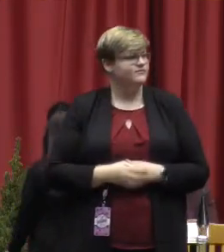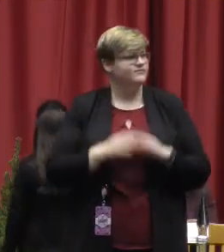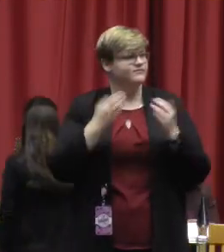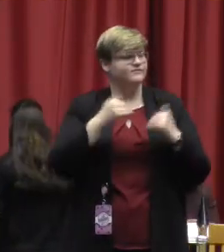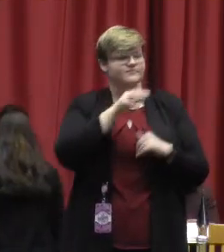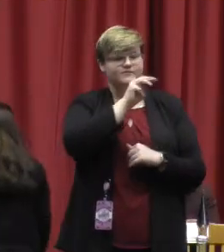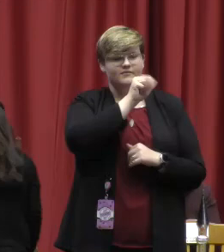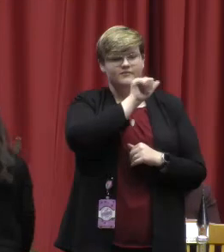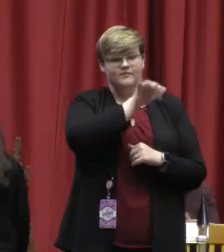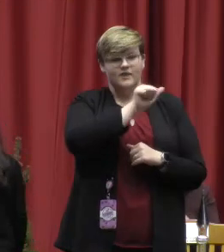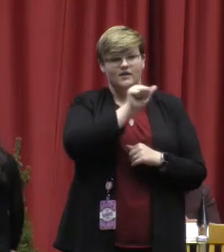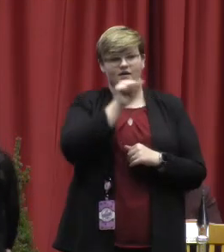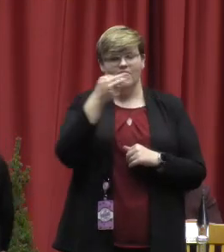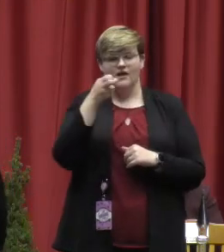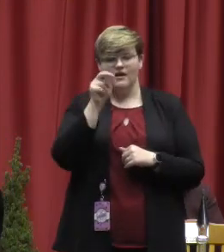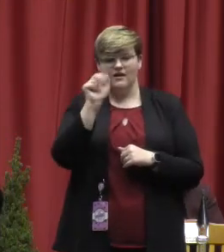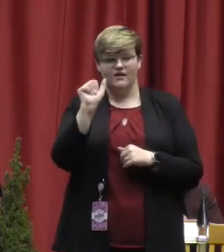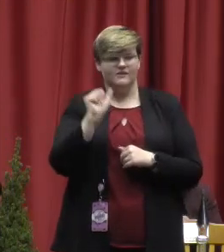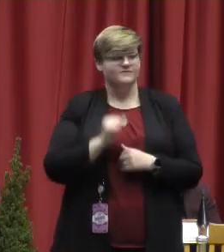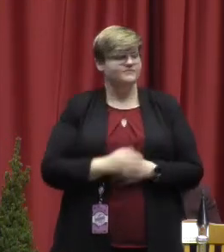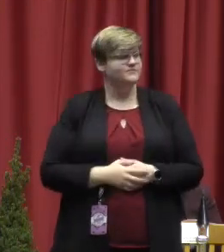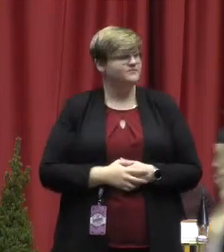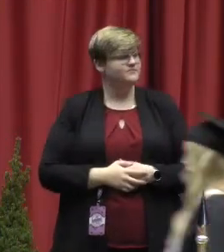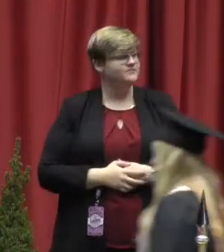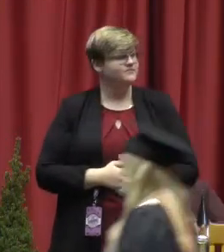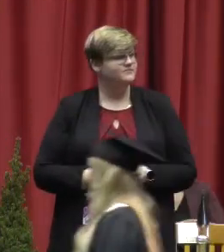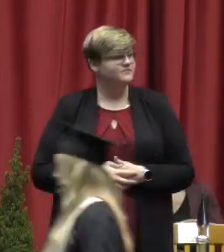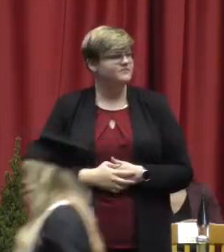Maya Henna. Maya!